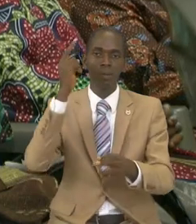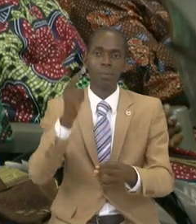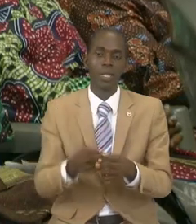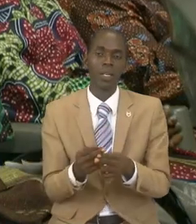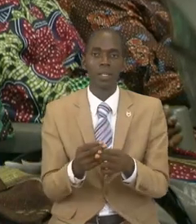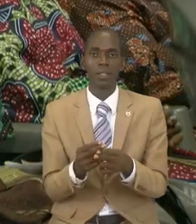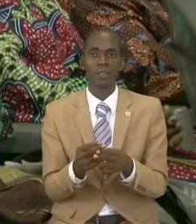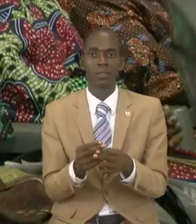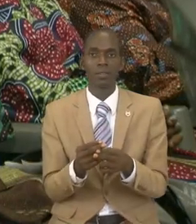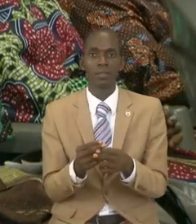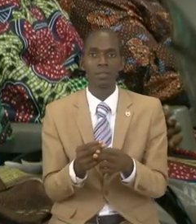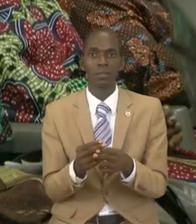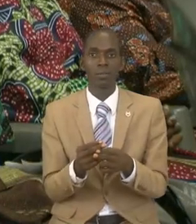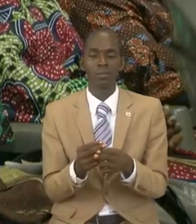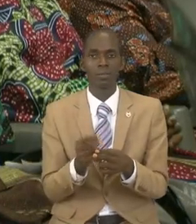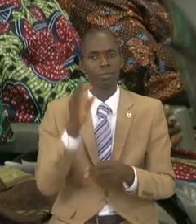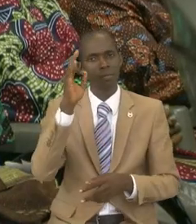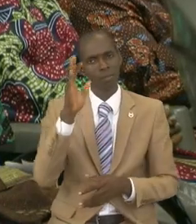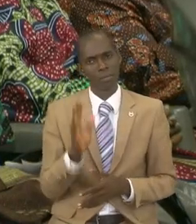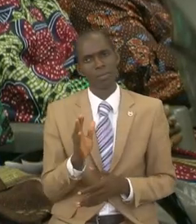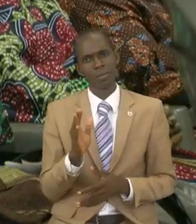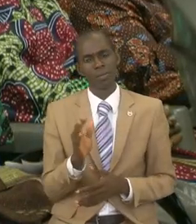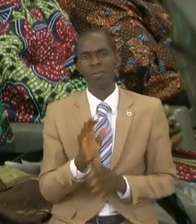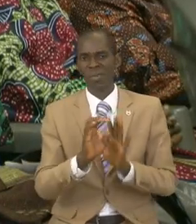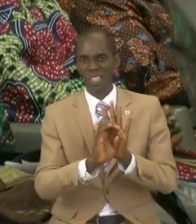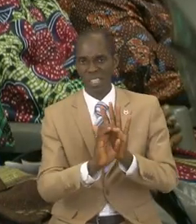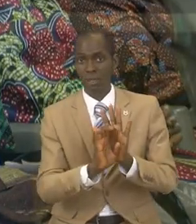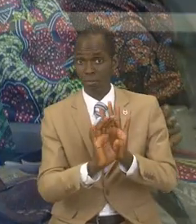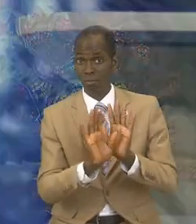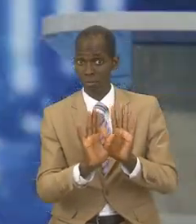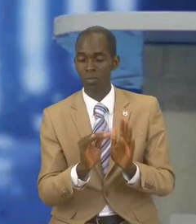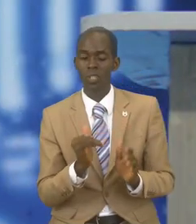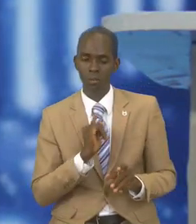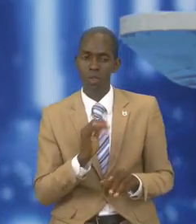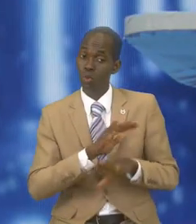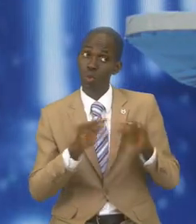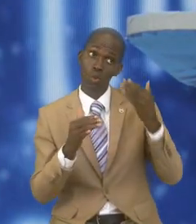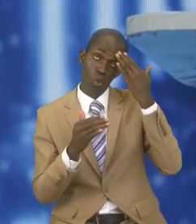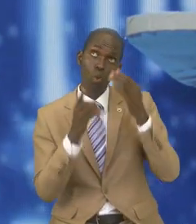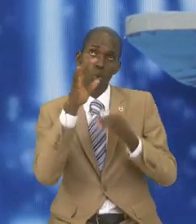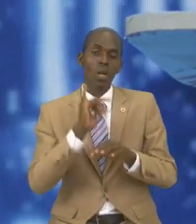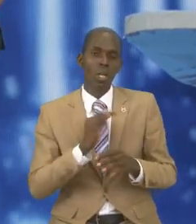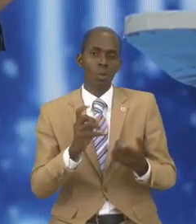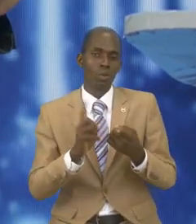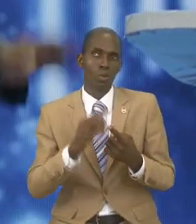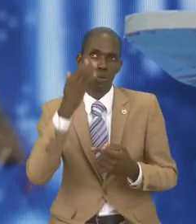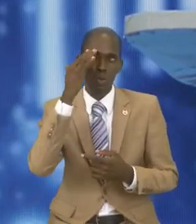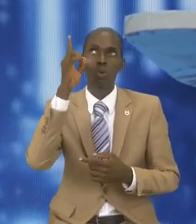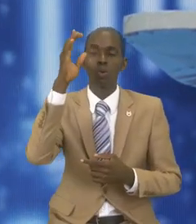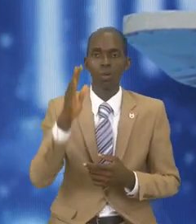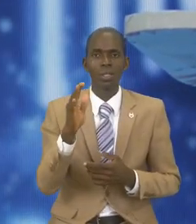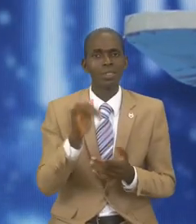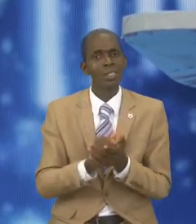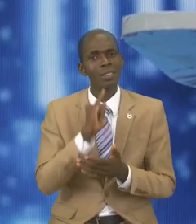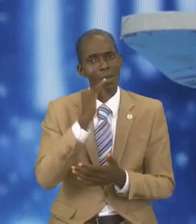name. Pastor, what if I don't know God and I want to know him? That's exactly why we're